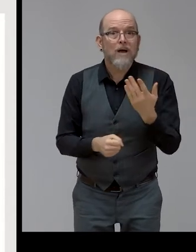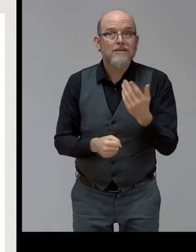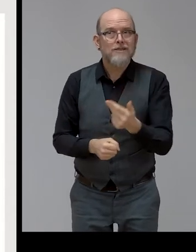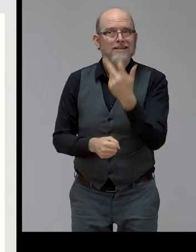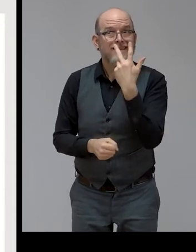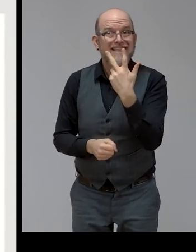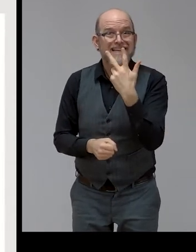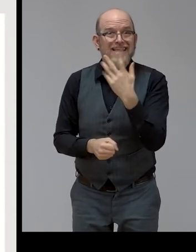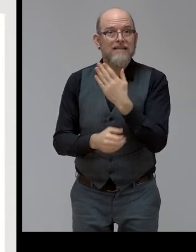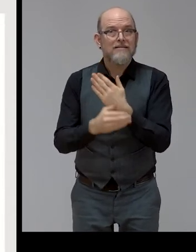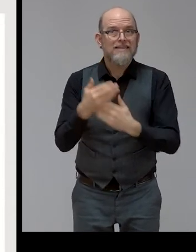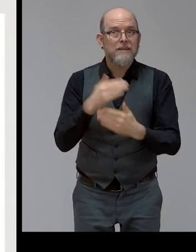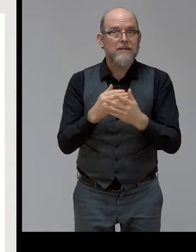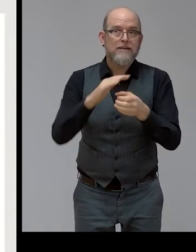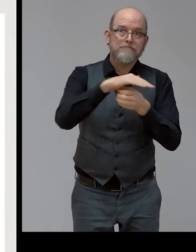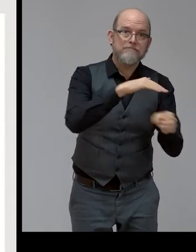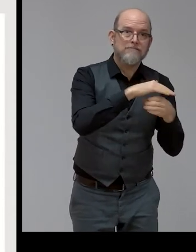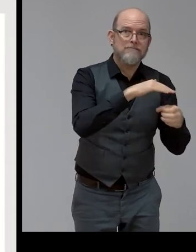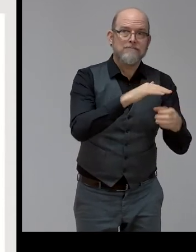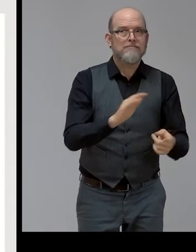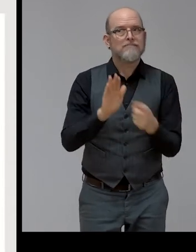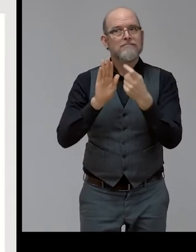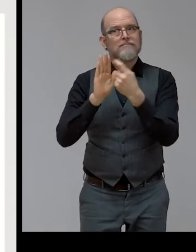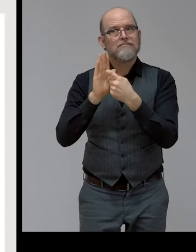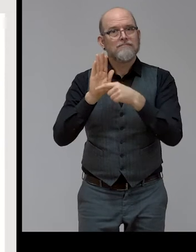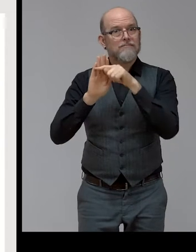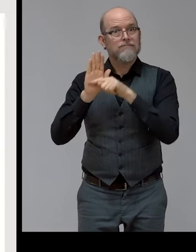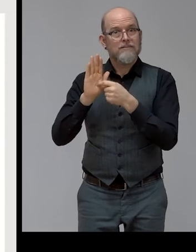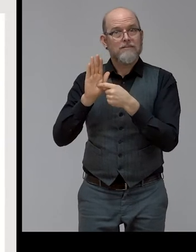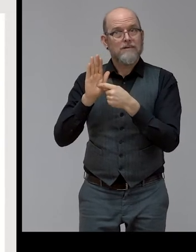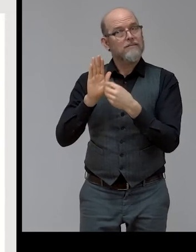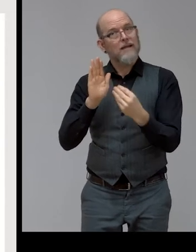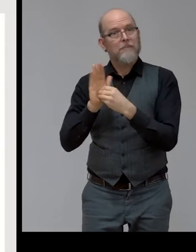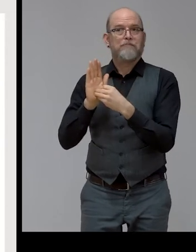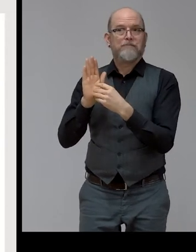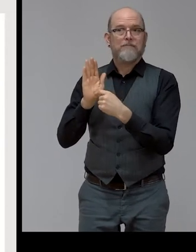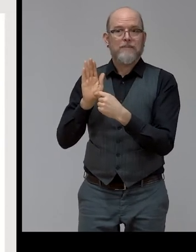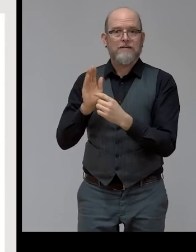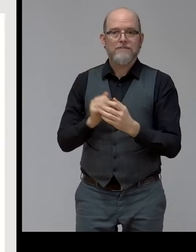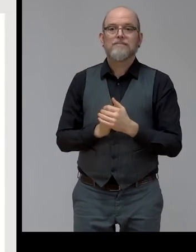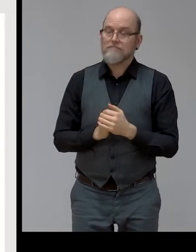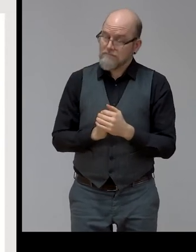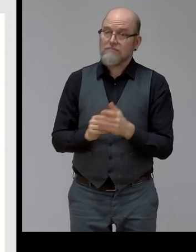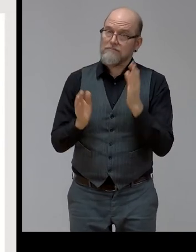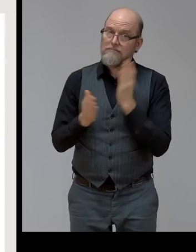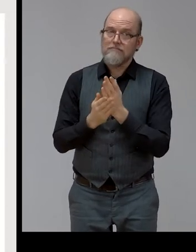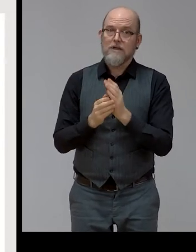should have disabilities. So the law says that, but still, when we look